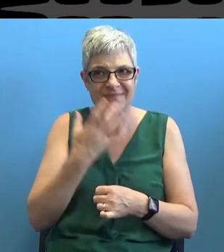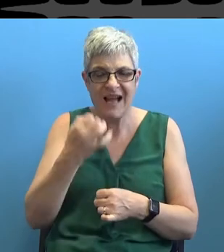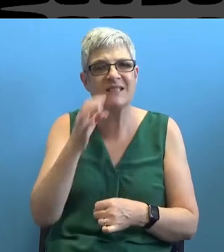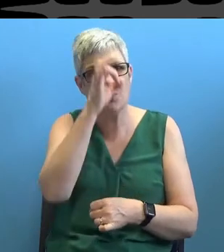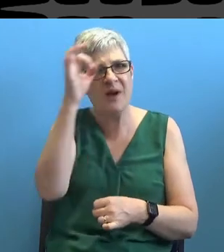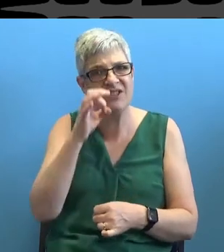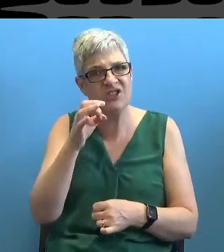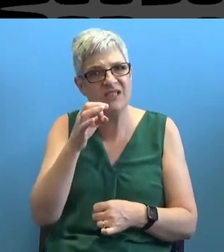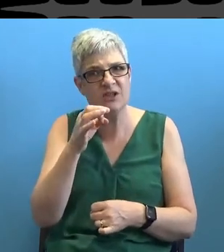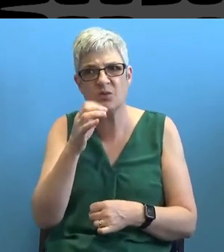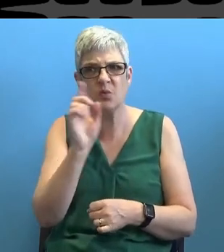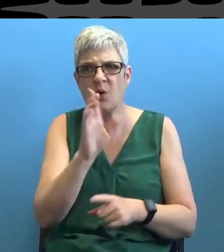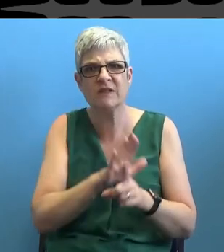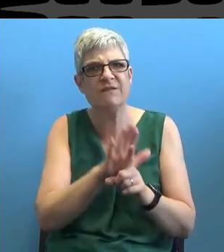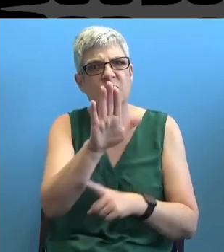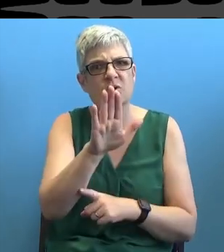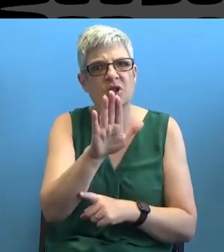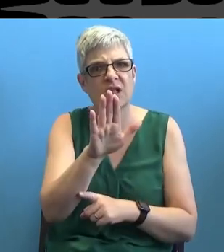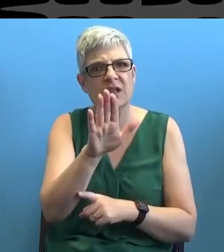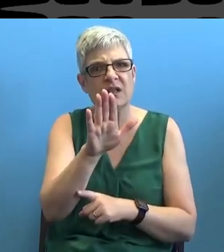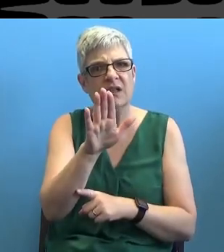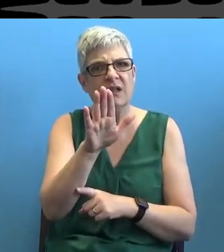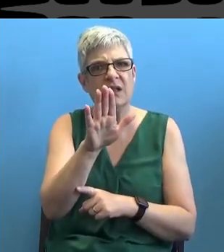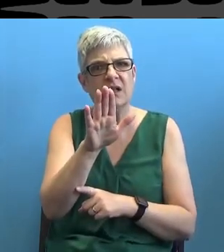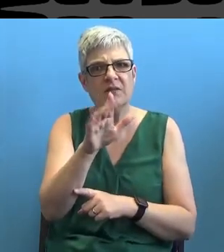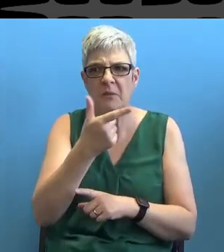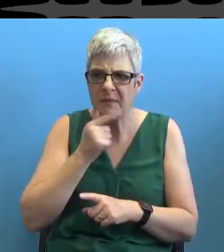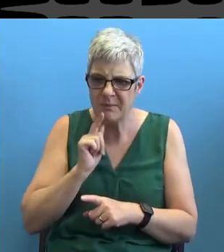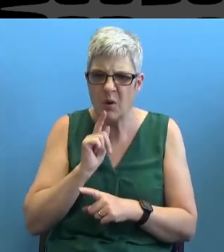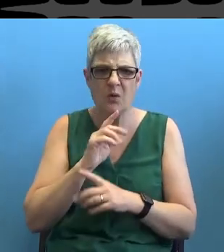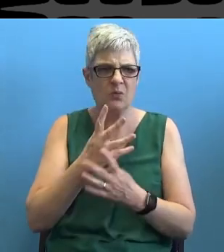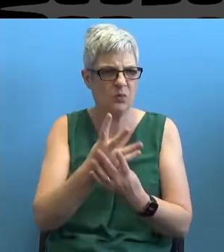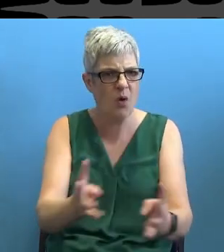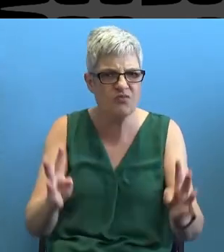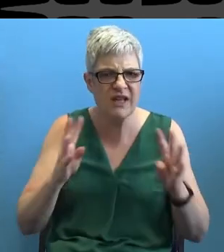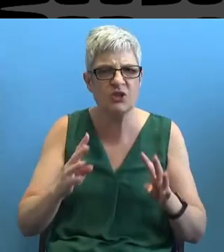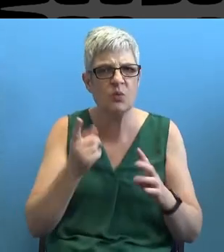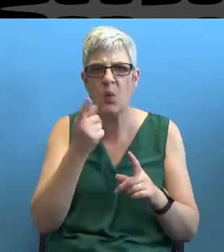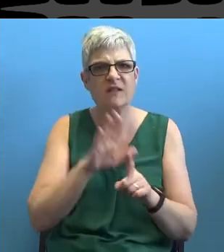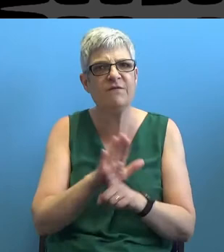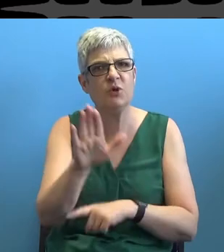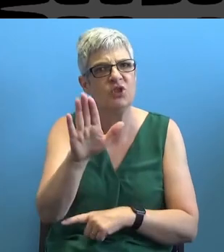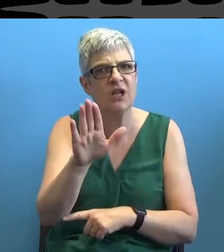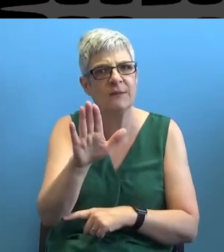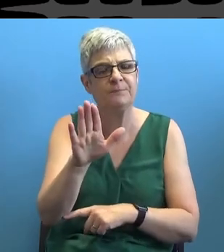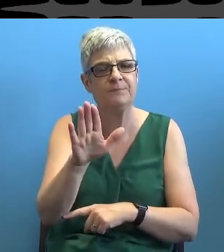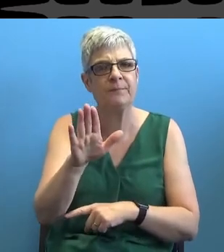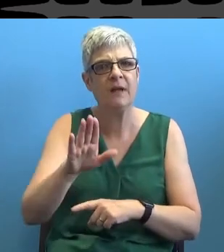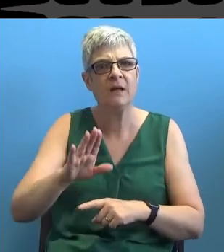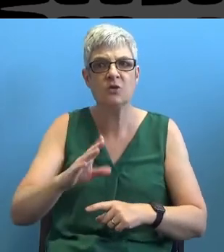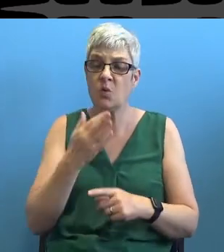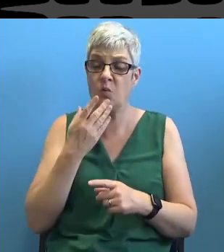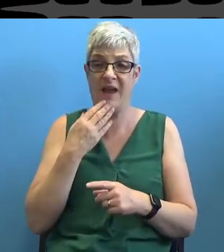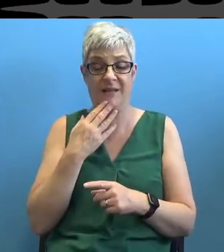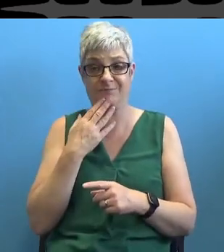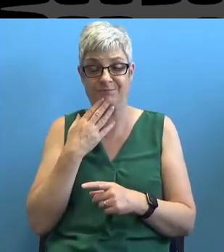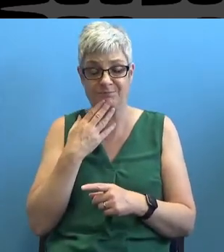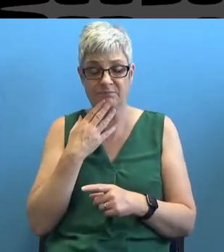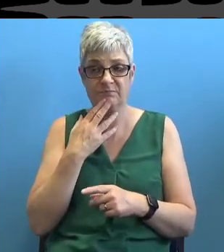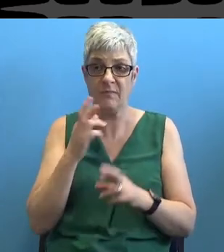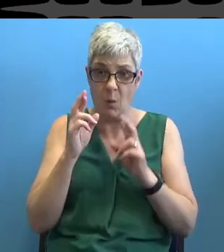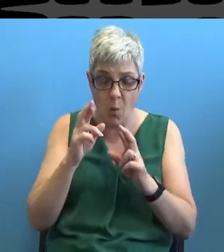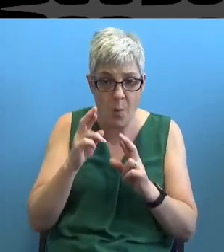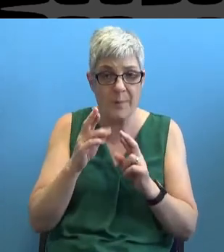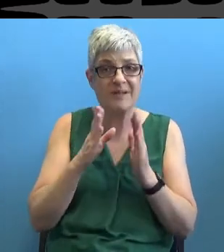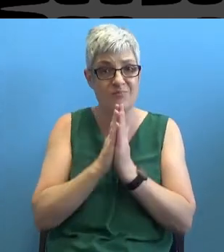people, as a congregation. What will it look like when, as I hope and pray it will, we're